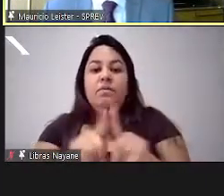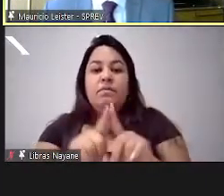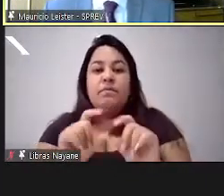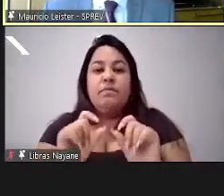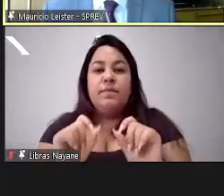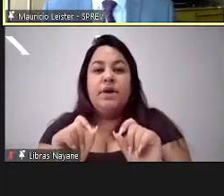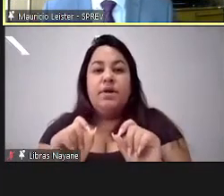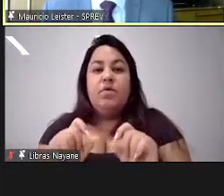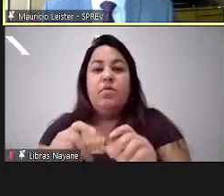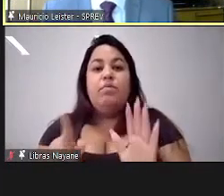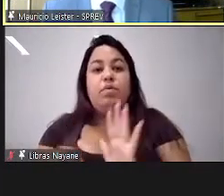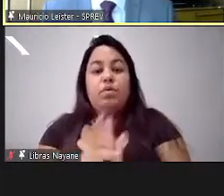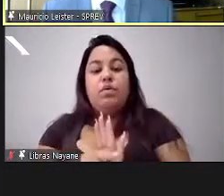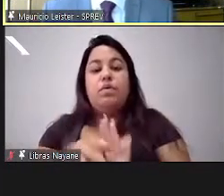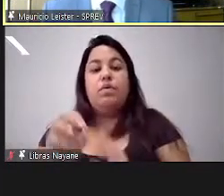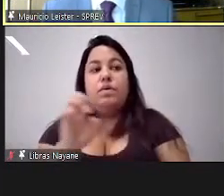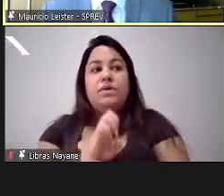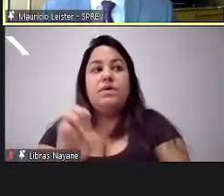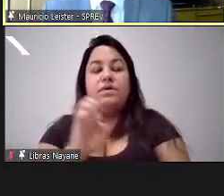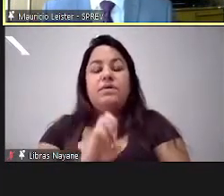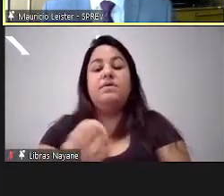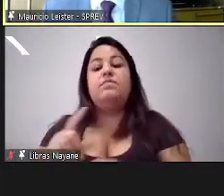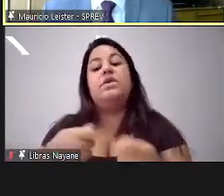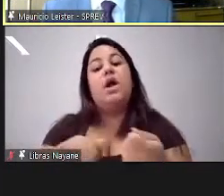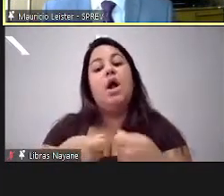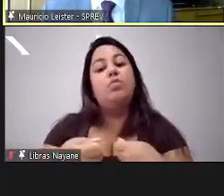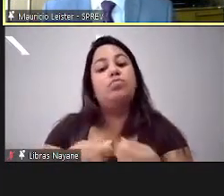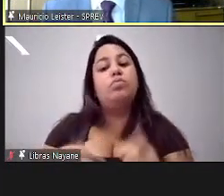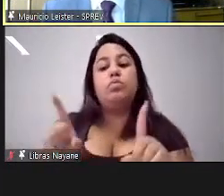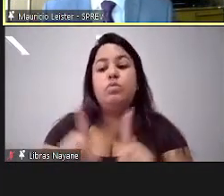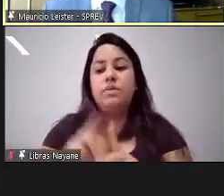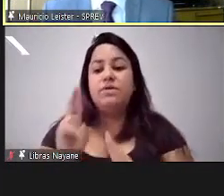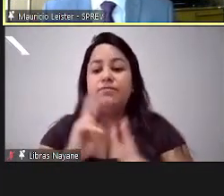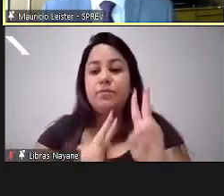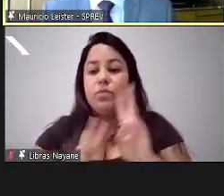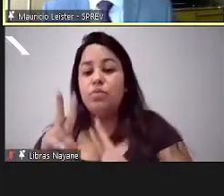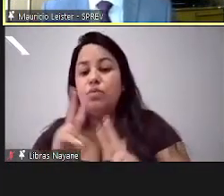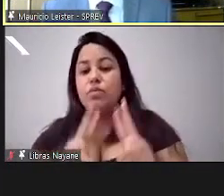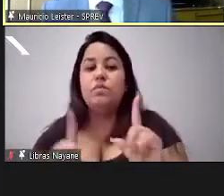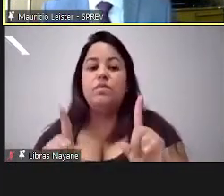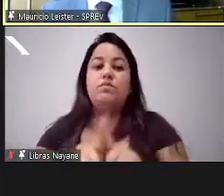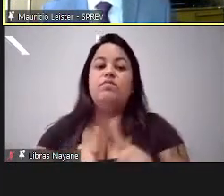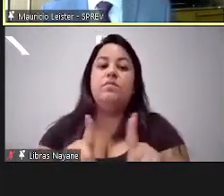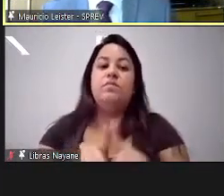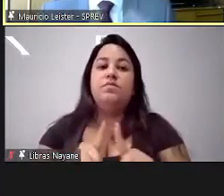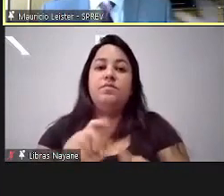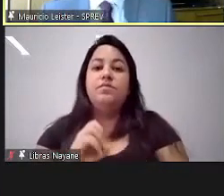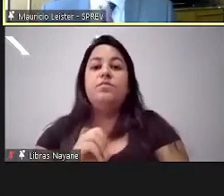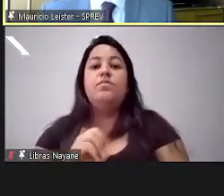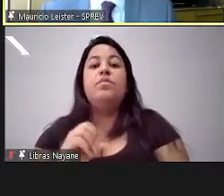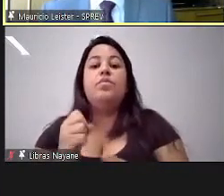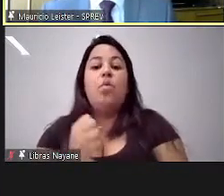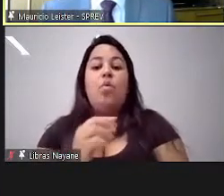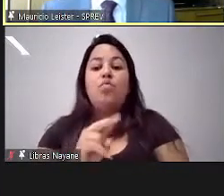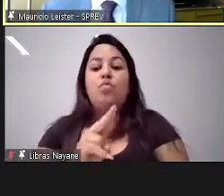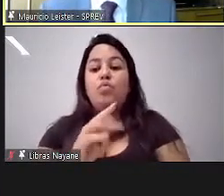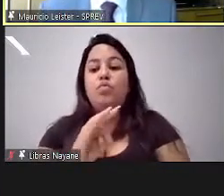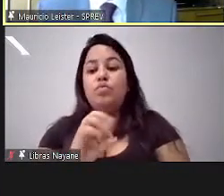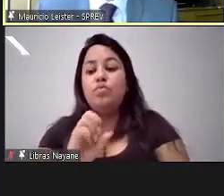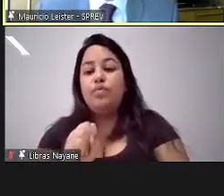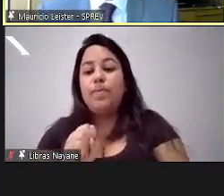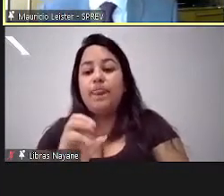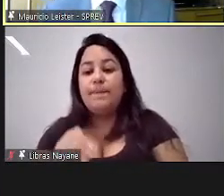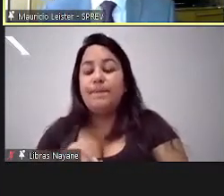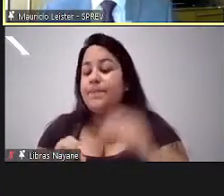work that we need to go through. And the state is articulating itself more and more with this program of